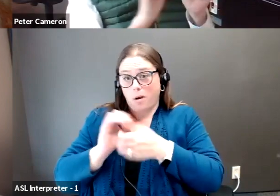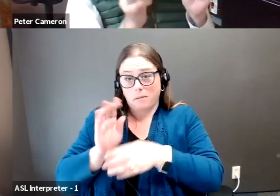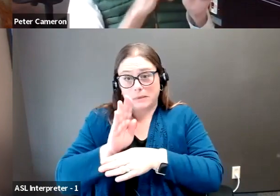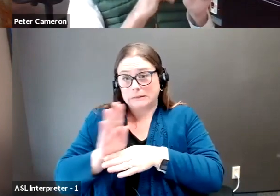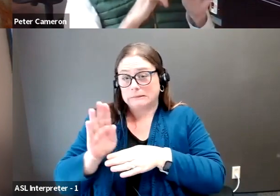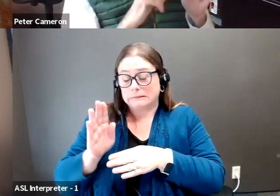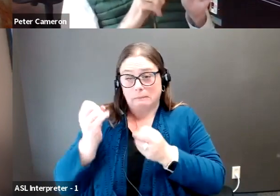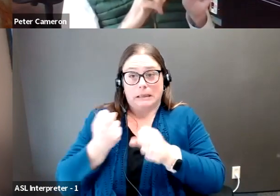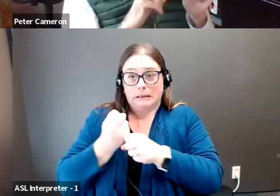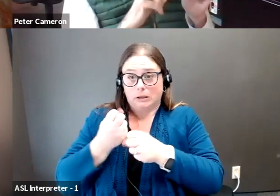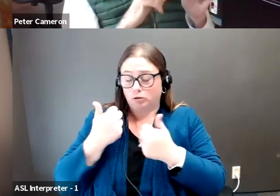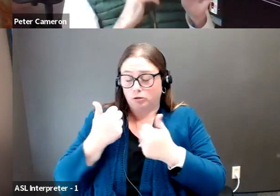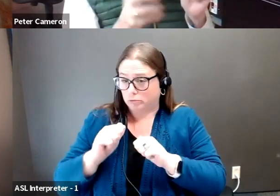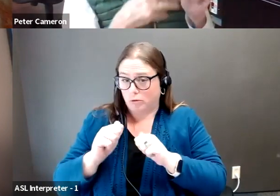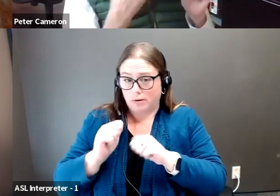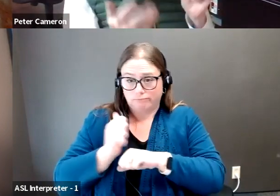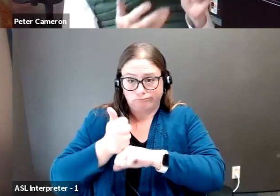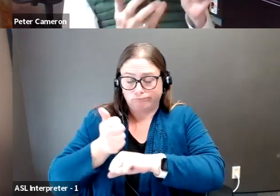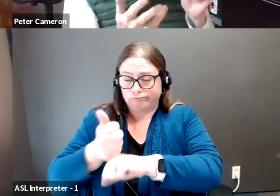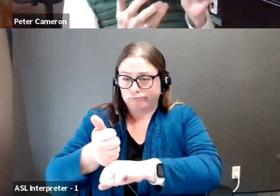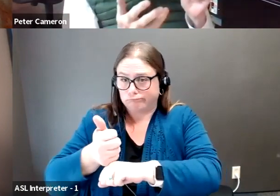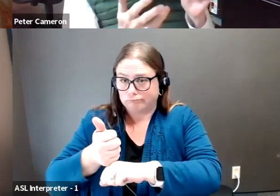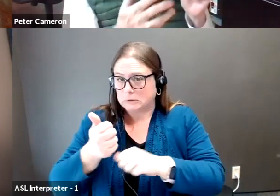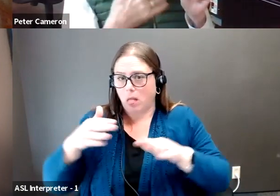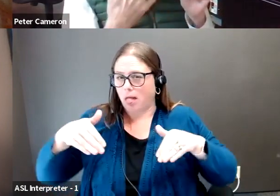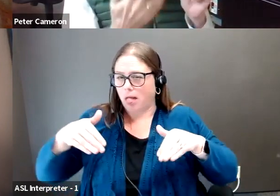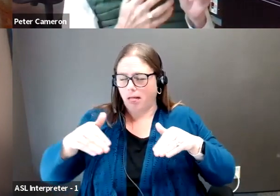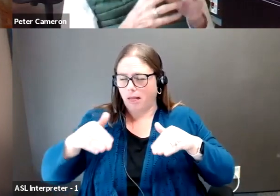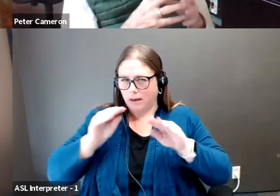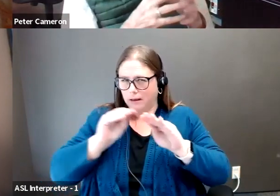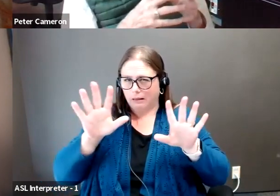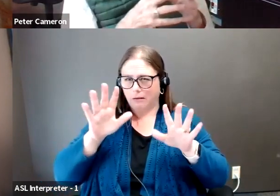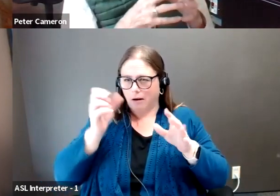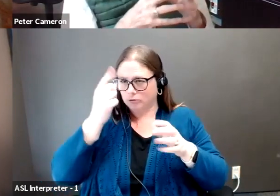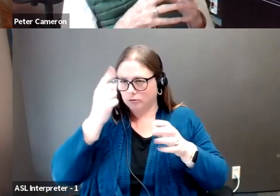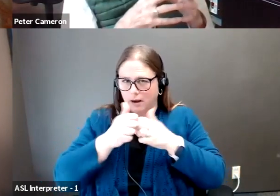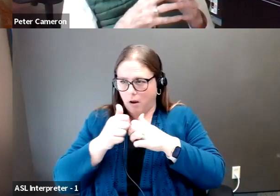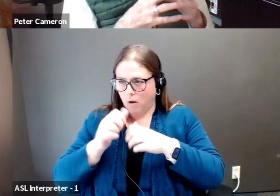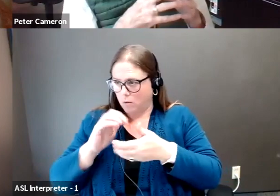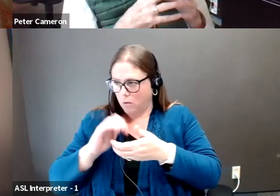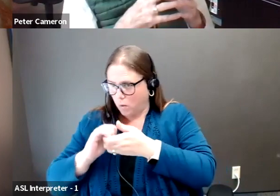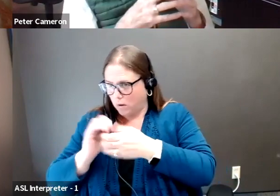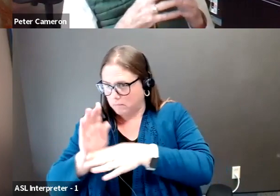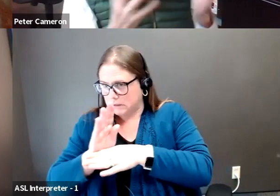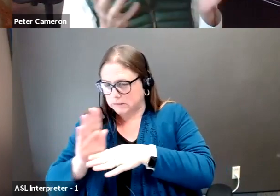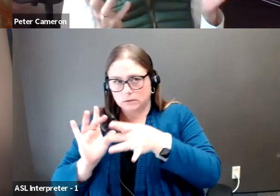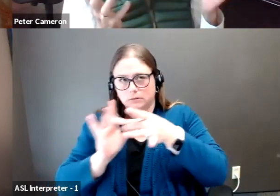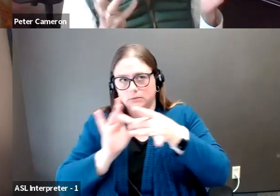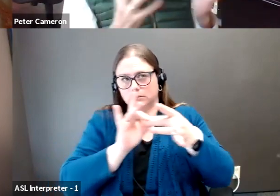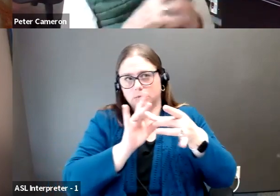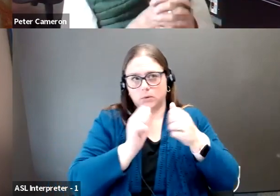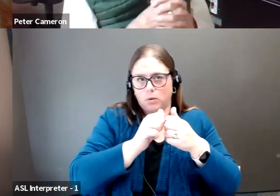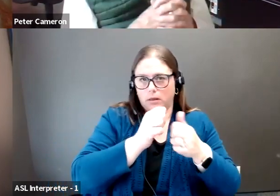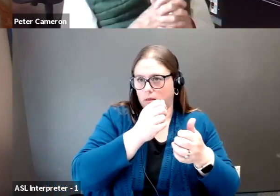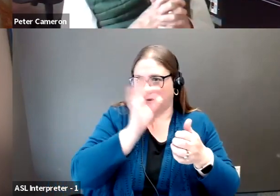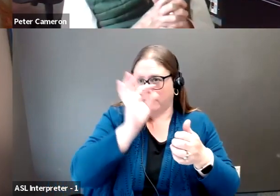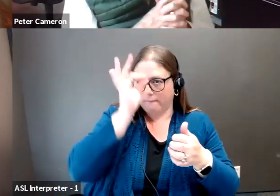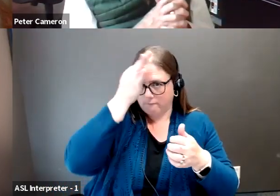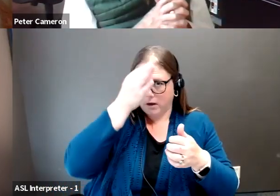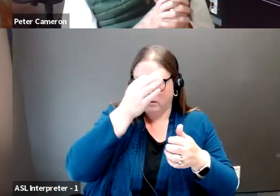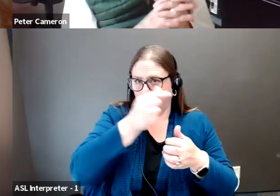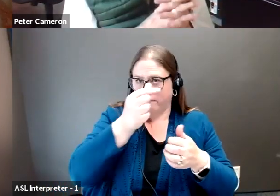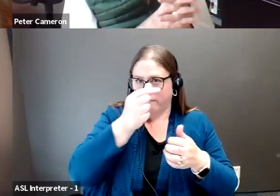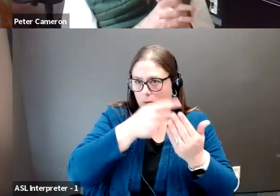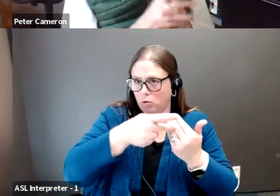fit depending on what happens with the federal financing. But funerals in